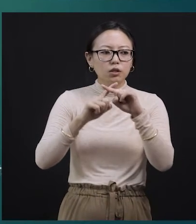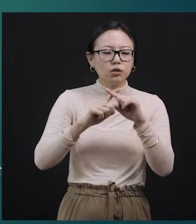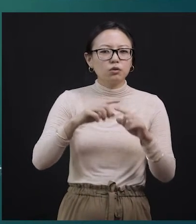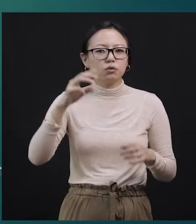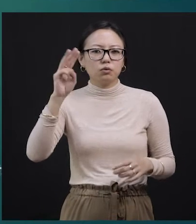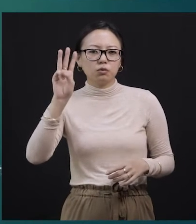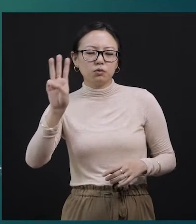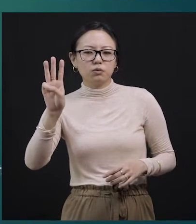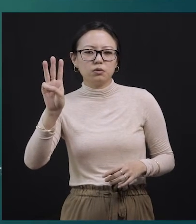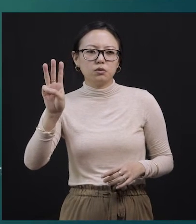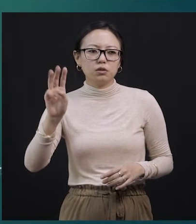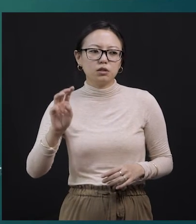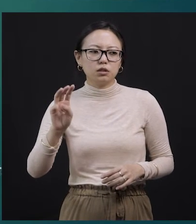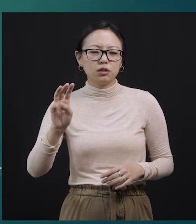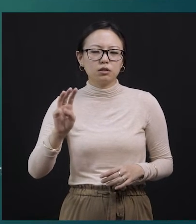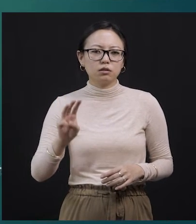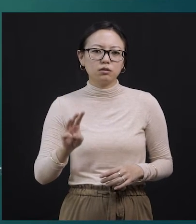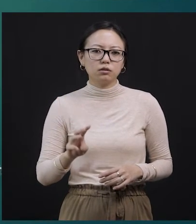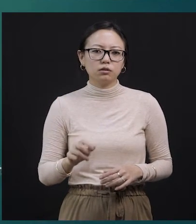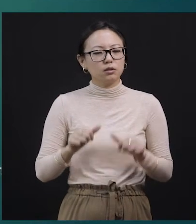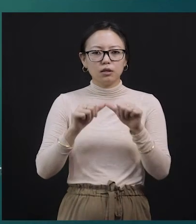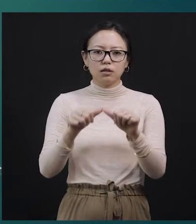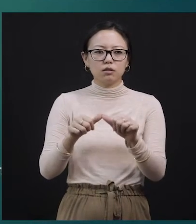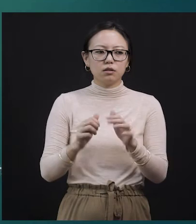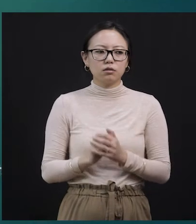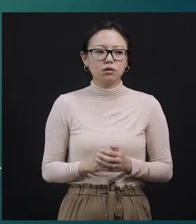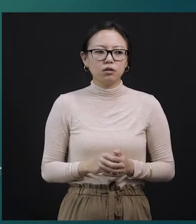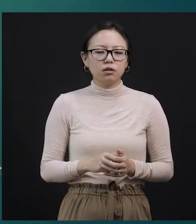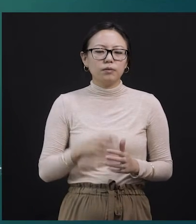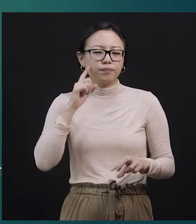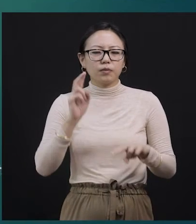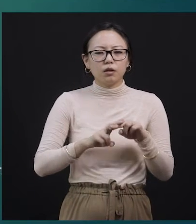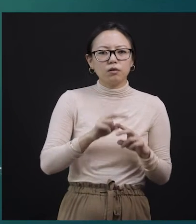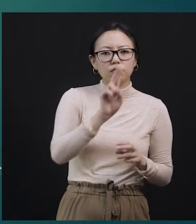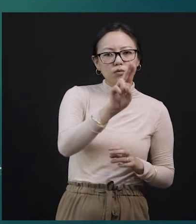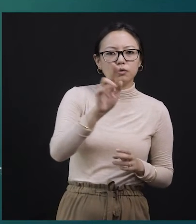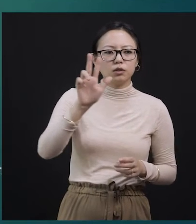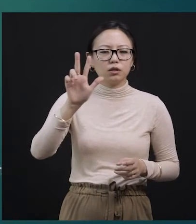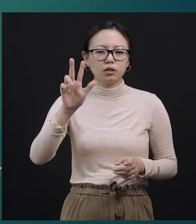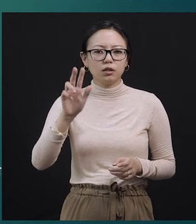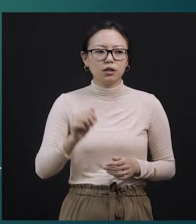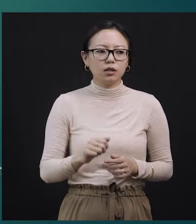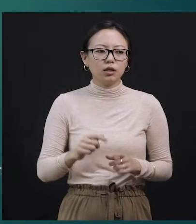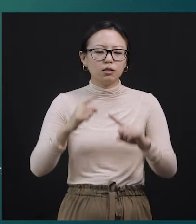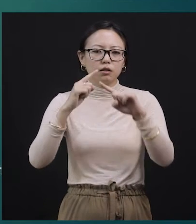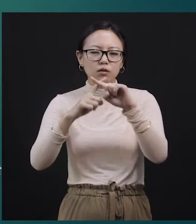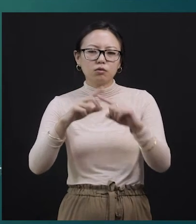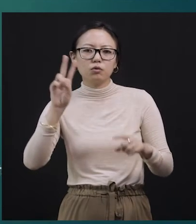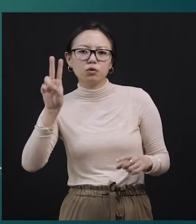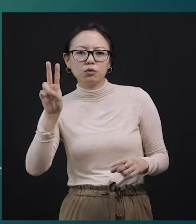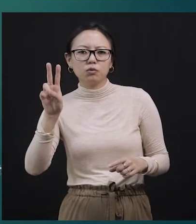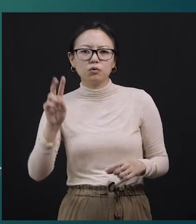you do 2 times, even that number will be very much less than 85. So the number which is very close